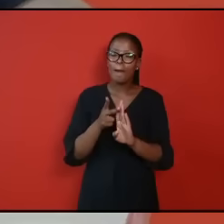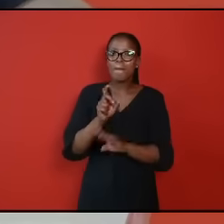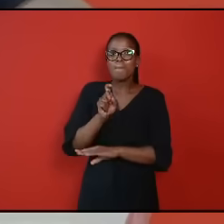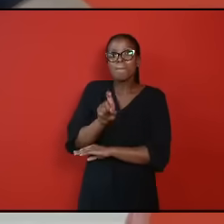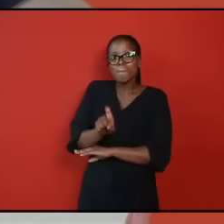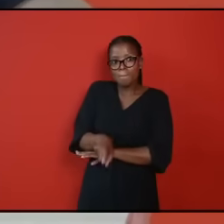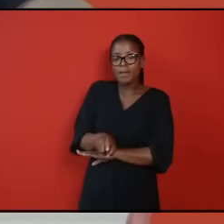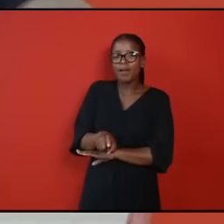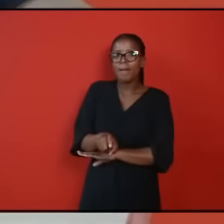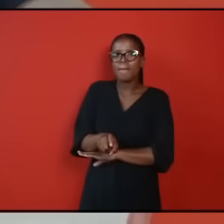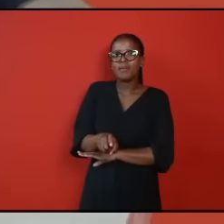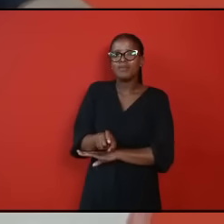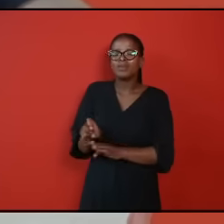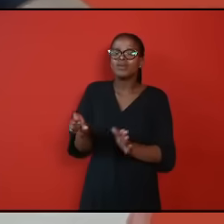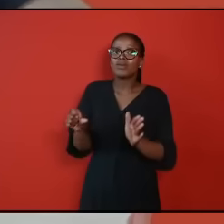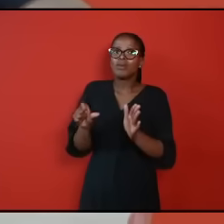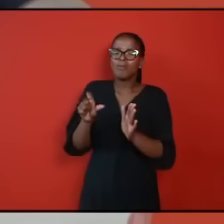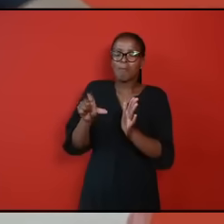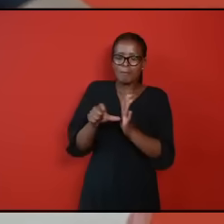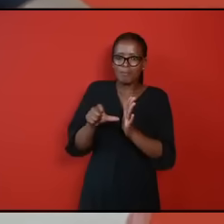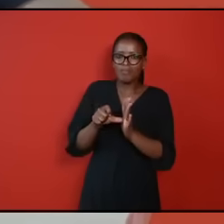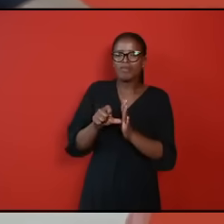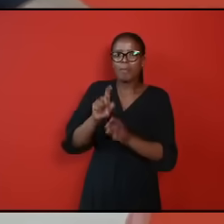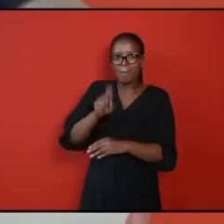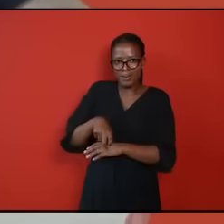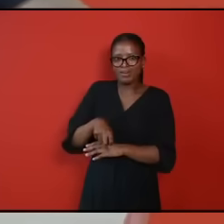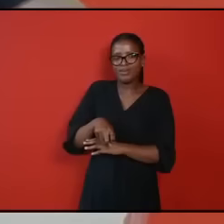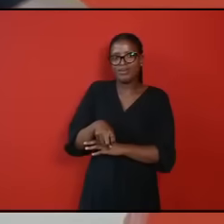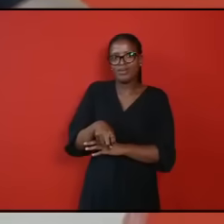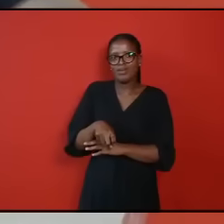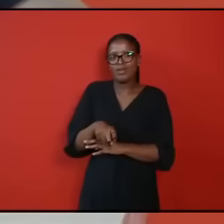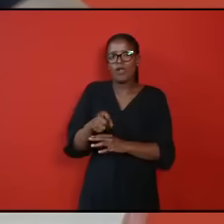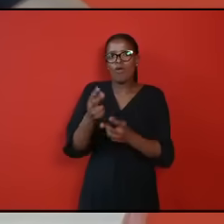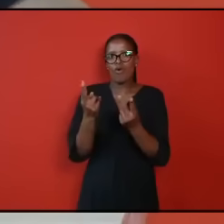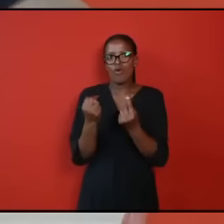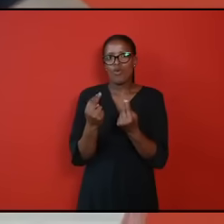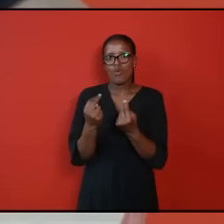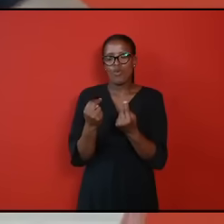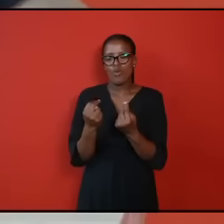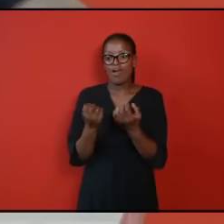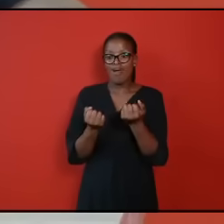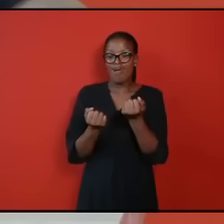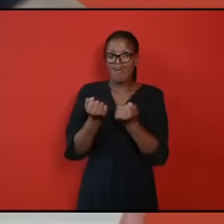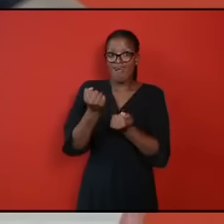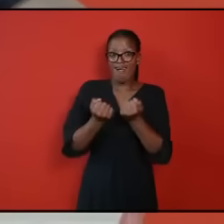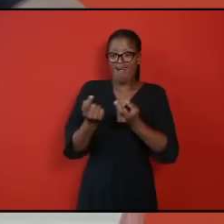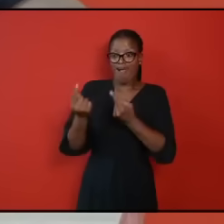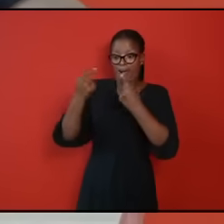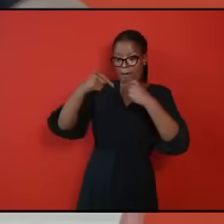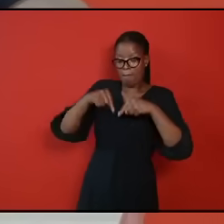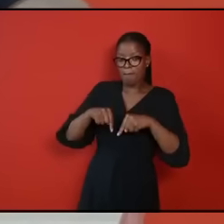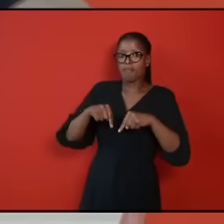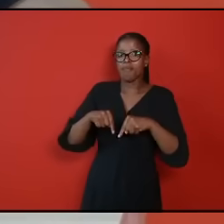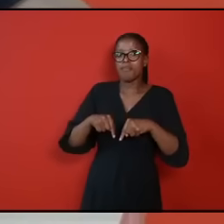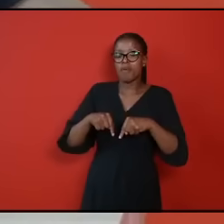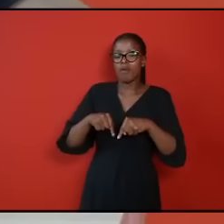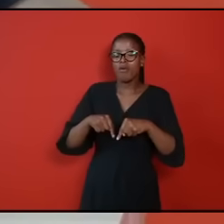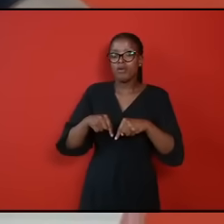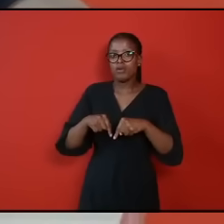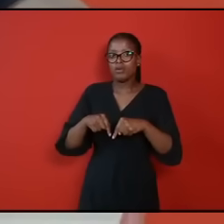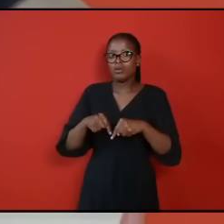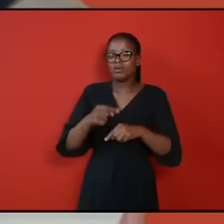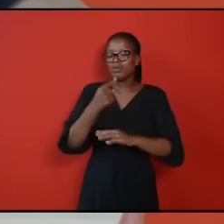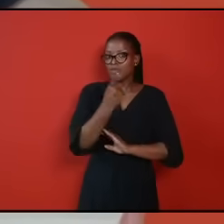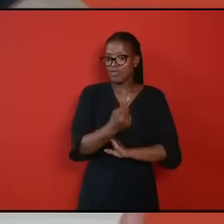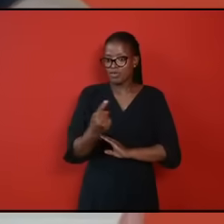be compulsory and this must go to the new cars that are coming. every